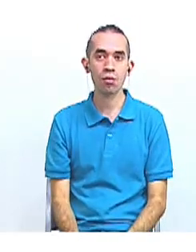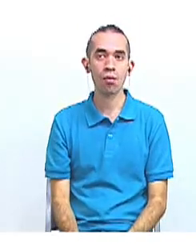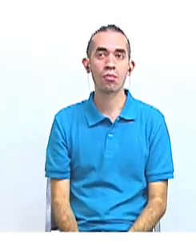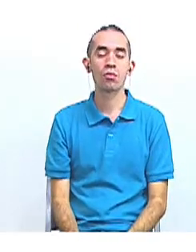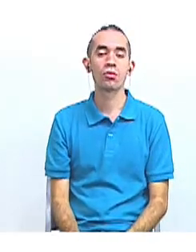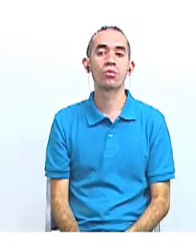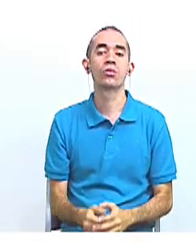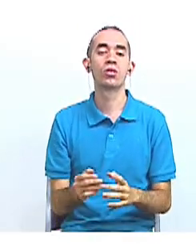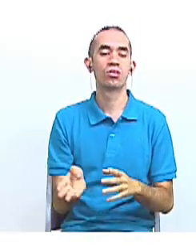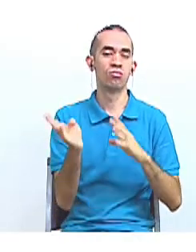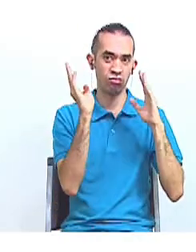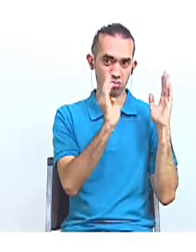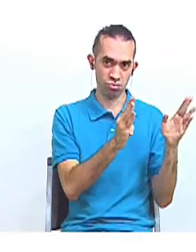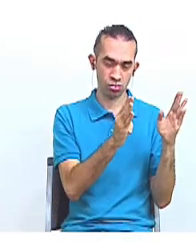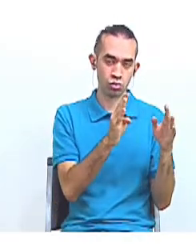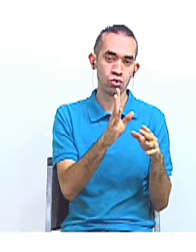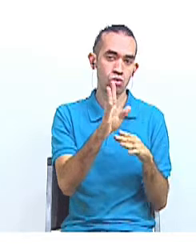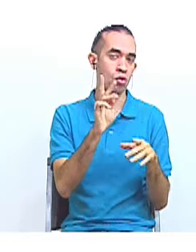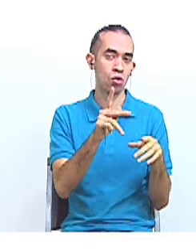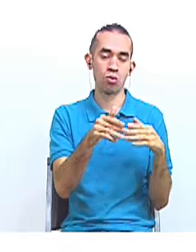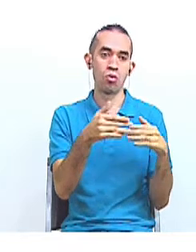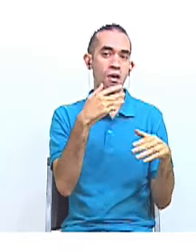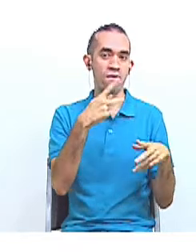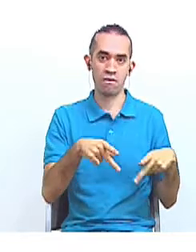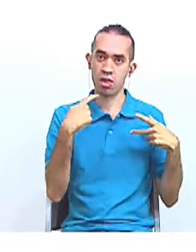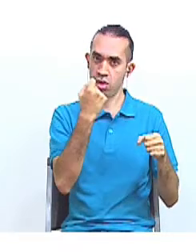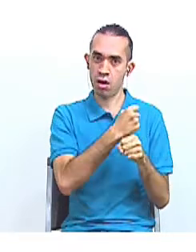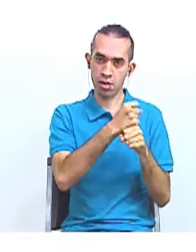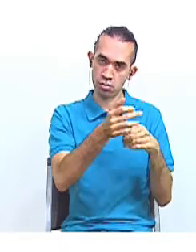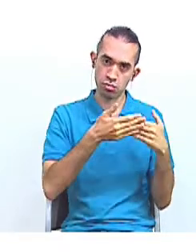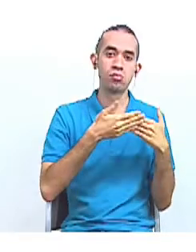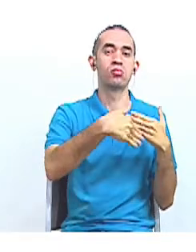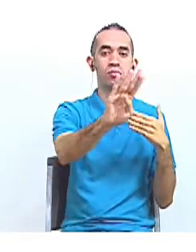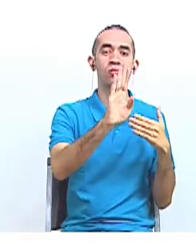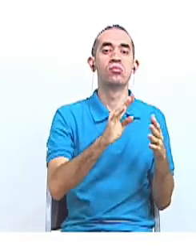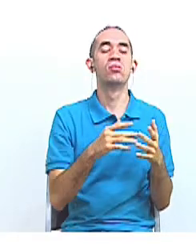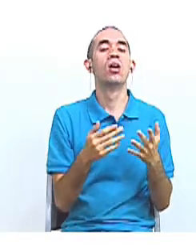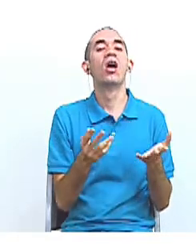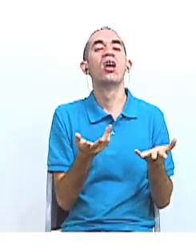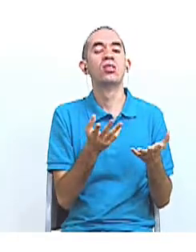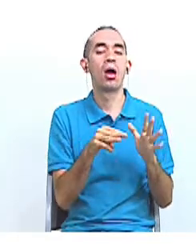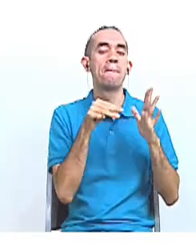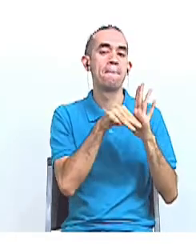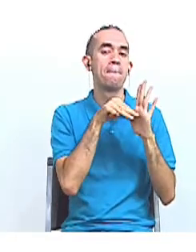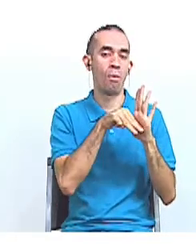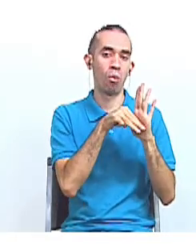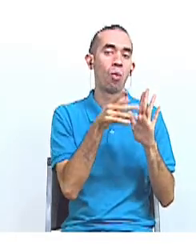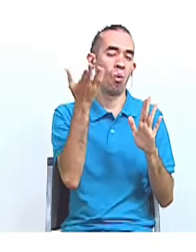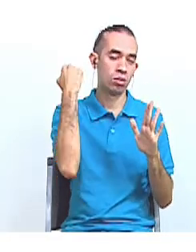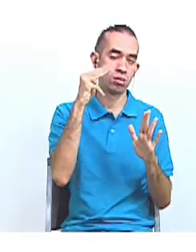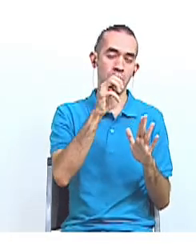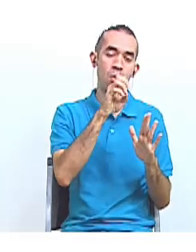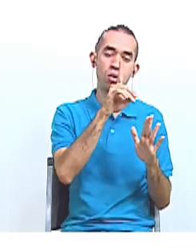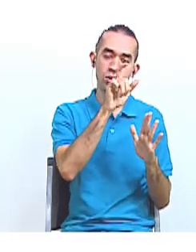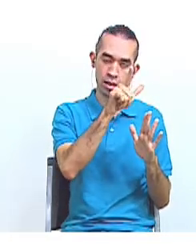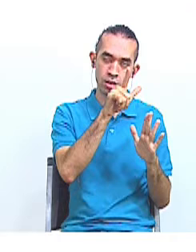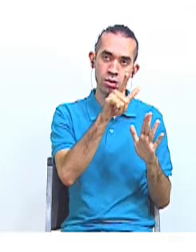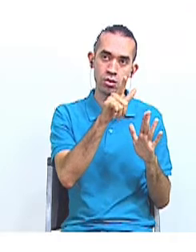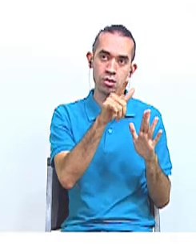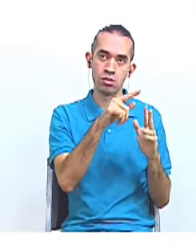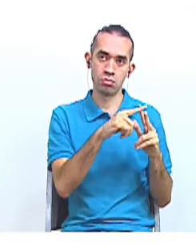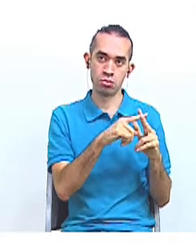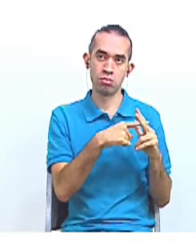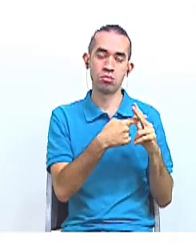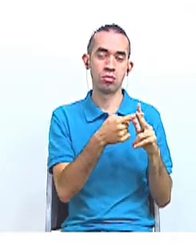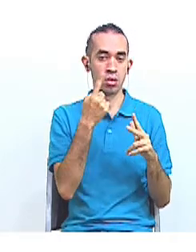Now, what about her career? We saw that she is a model, or she was a model at the beginning. We actually saw in